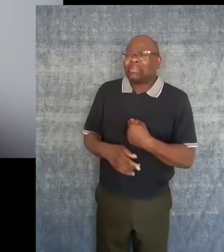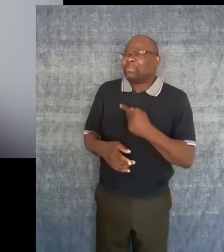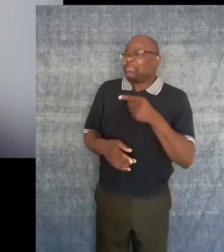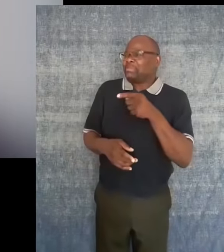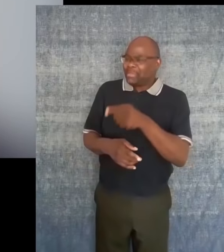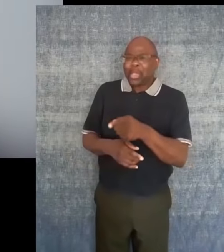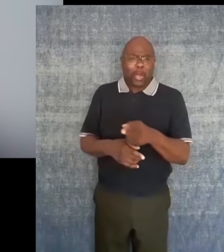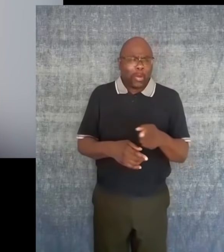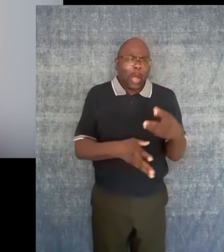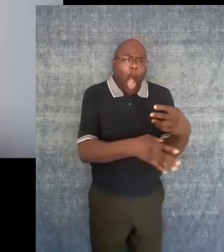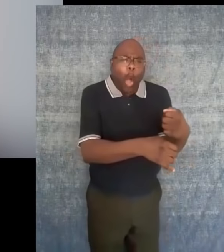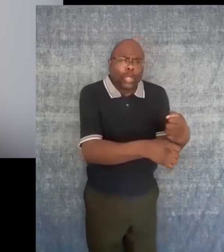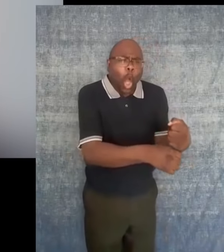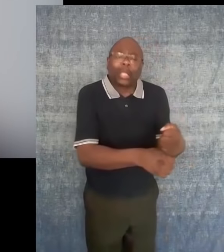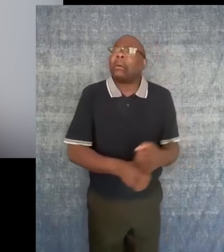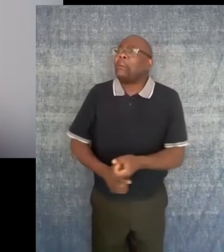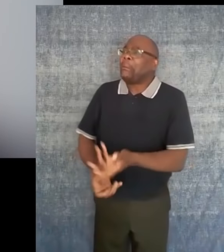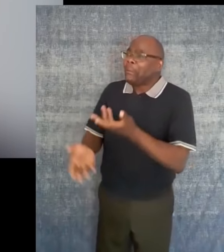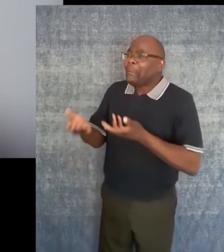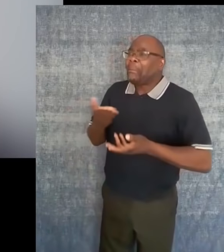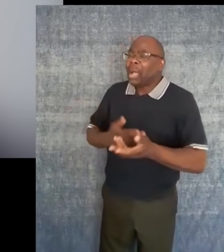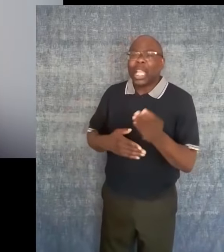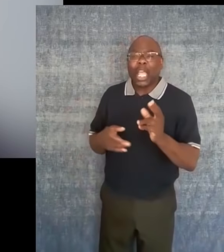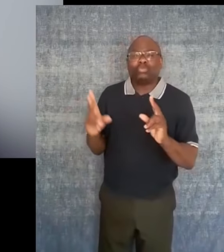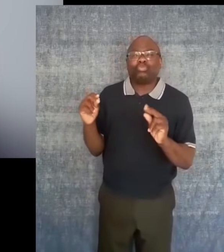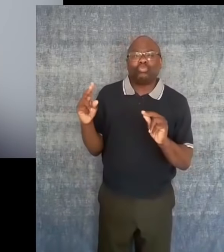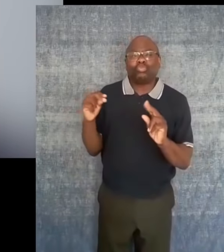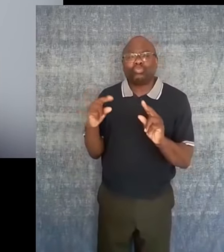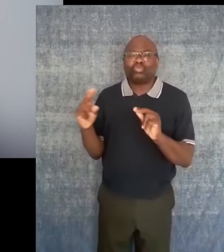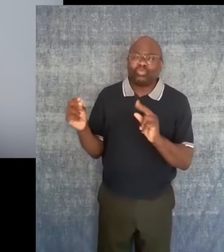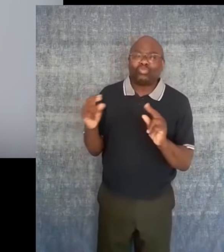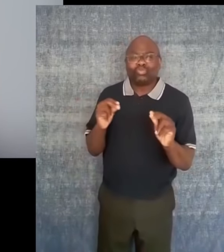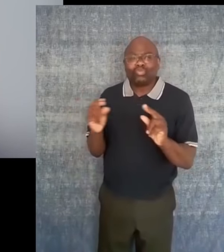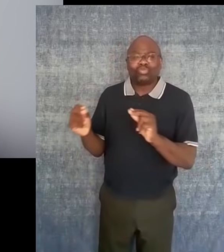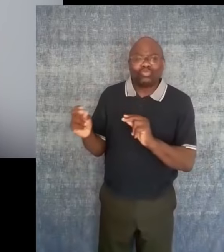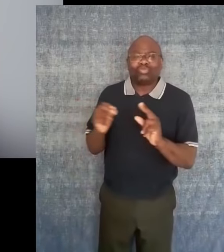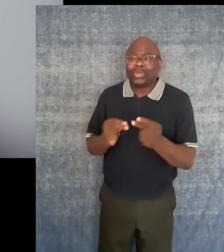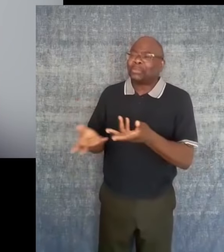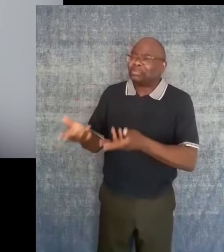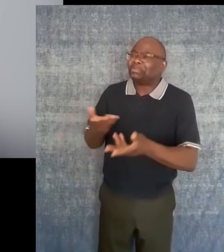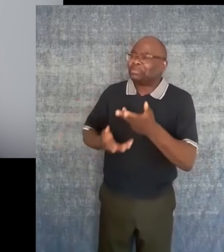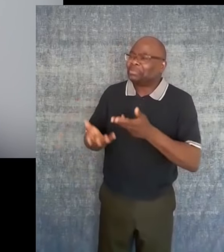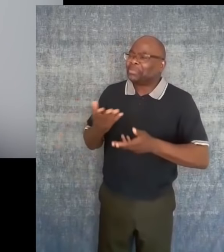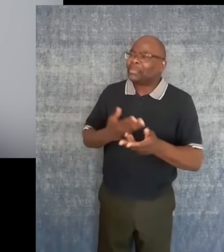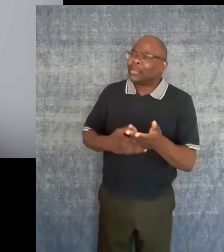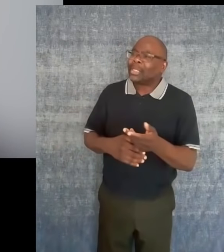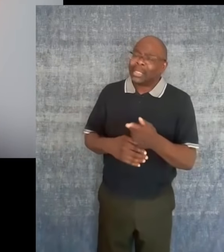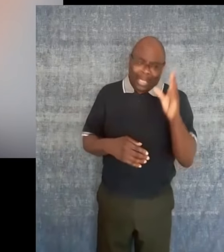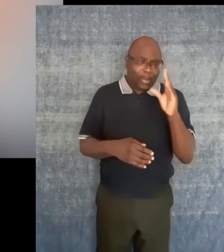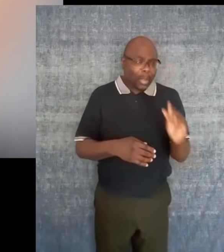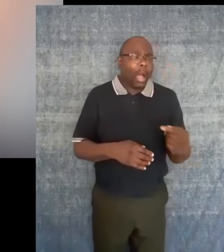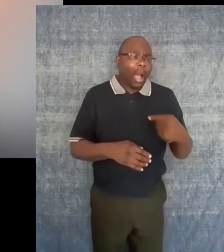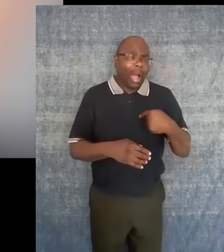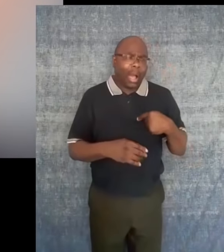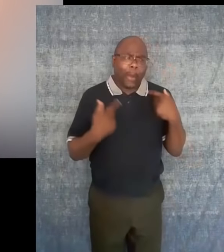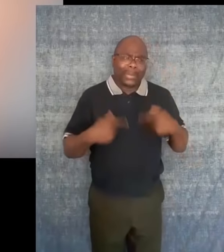about hanging in there. And then we got chatting and we got talking, and he turned around and he said to me that he was